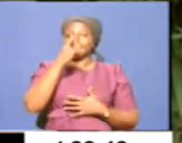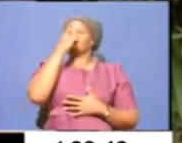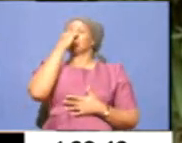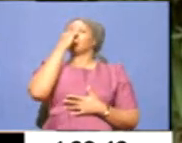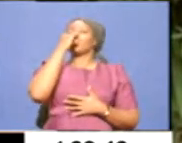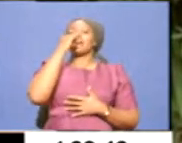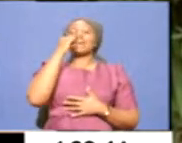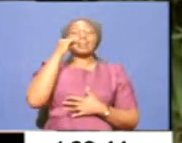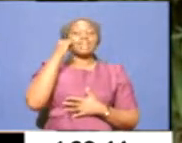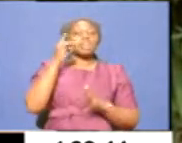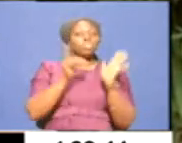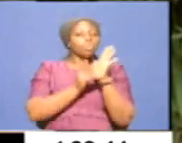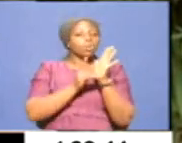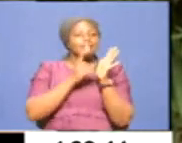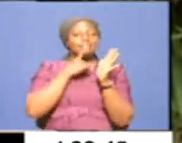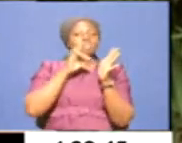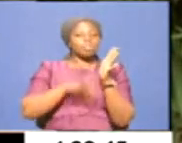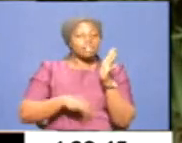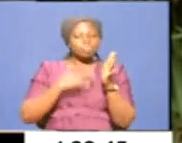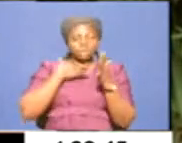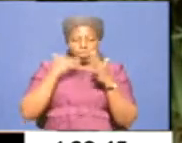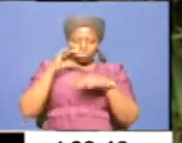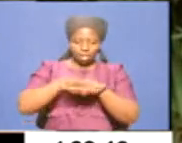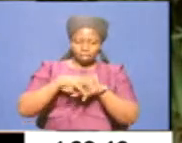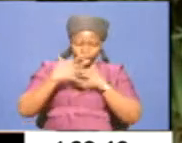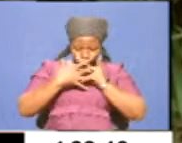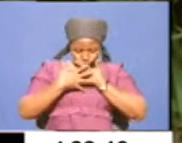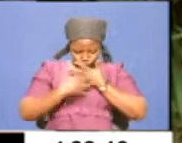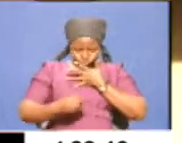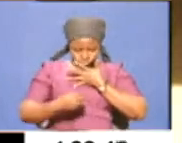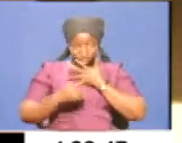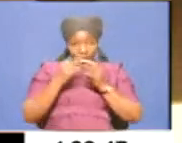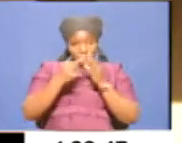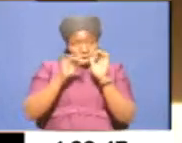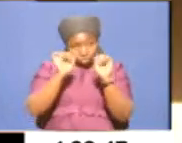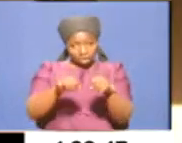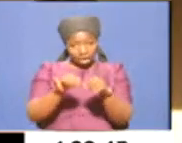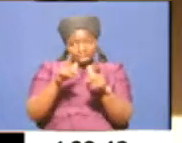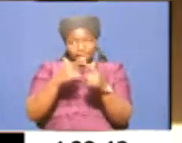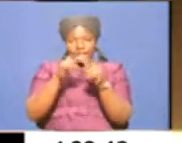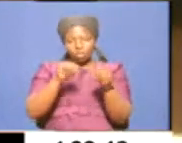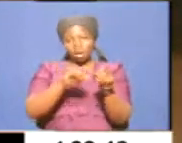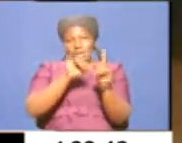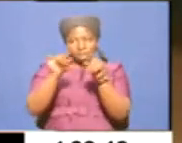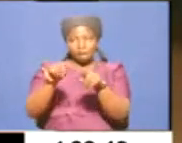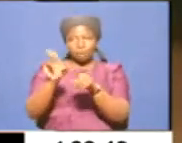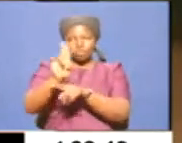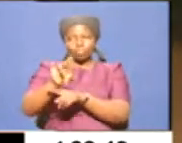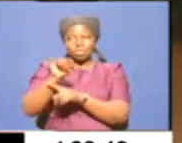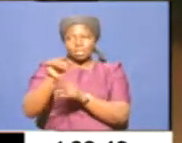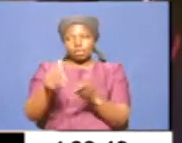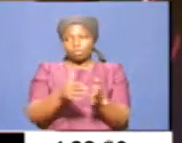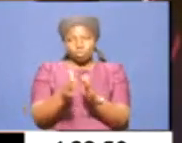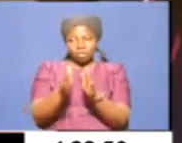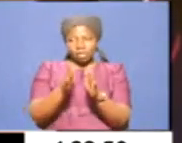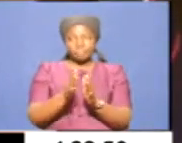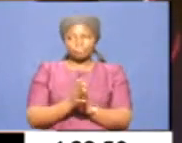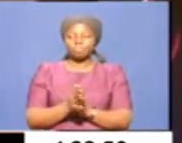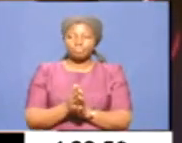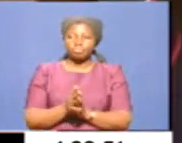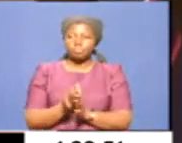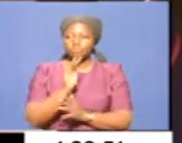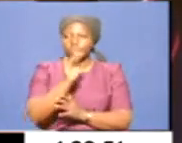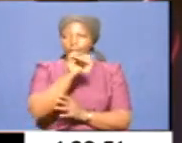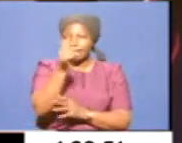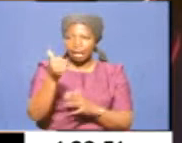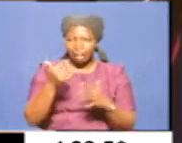chest. So if you're able to, this is something that you could take advantage of. Gelot challenged other medical facilities to come out and offer